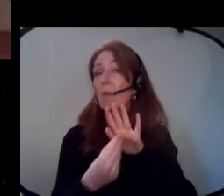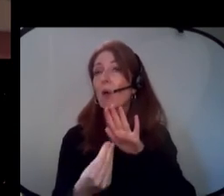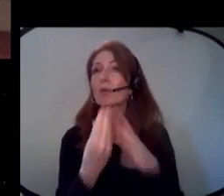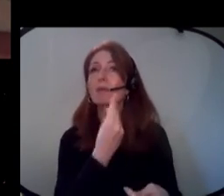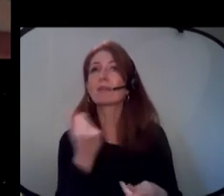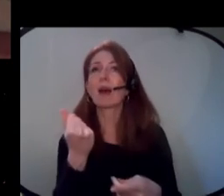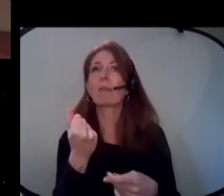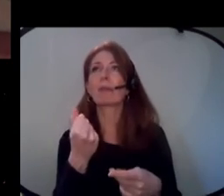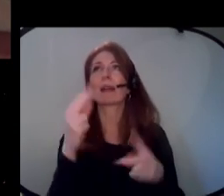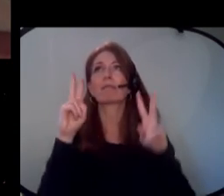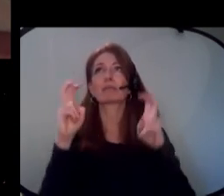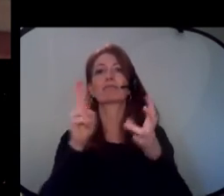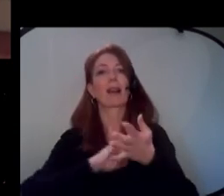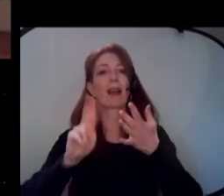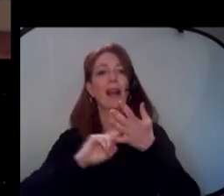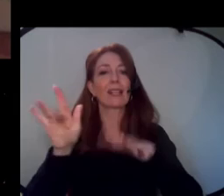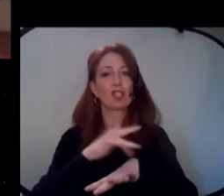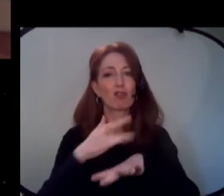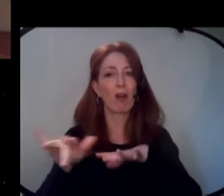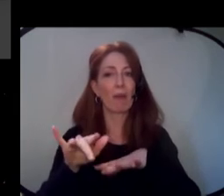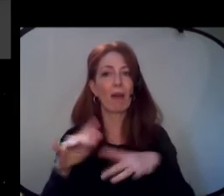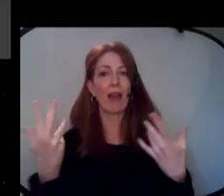and what makes it like a Caravaggio.